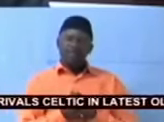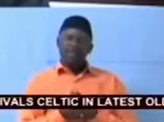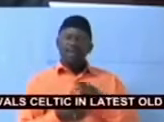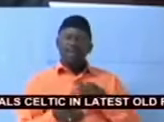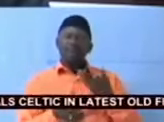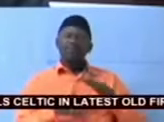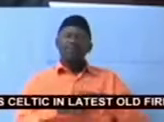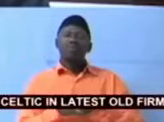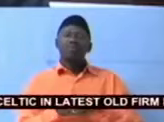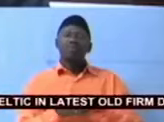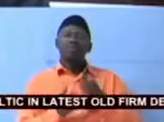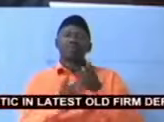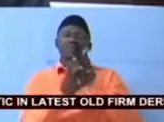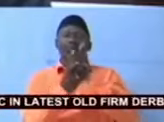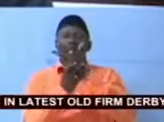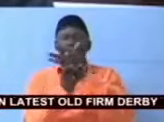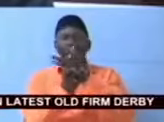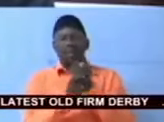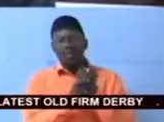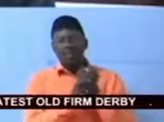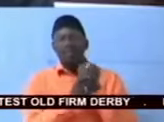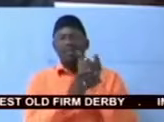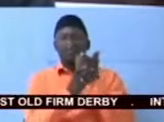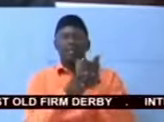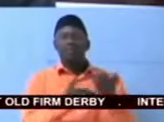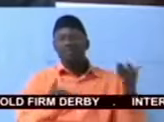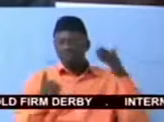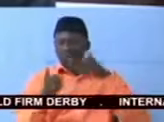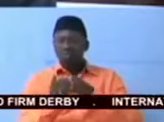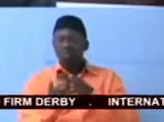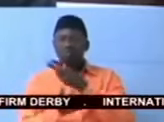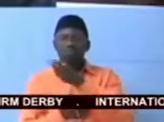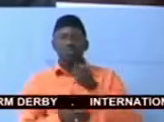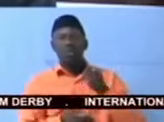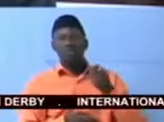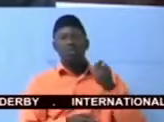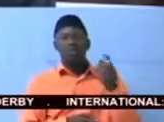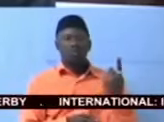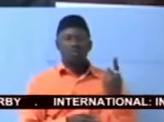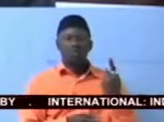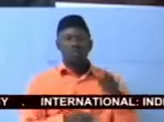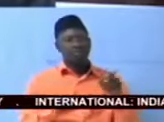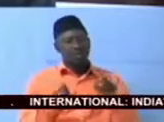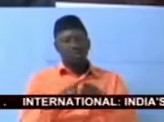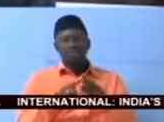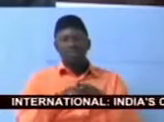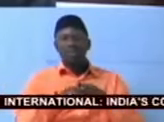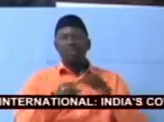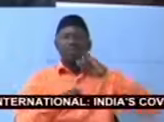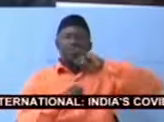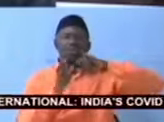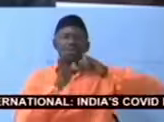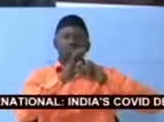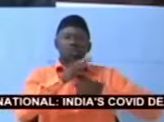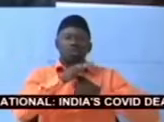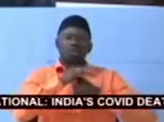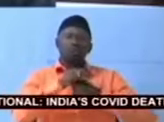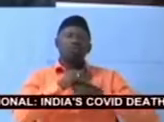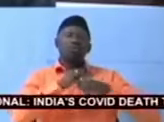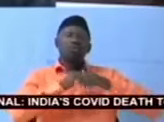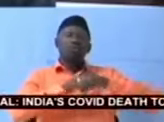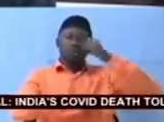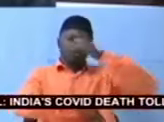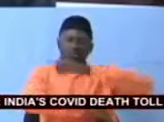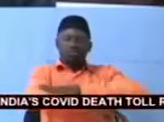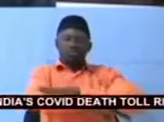2001. 1997 to 2001, Mangi St. Teresa's Junior Secondary School. And then I went to St. Augustine's High School. Madame